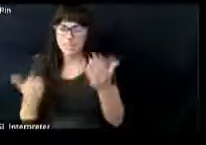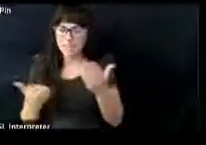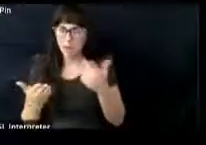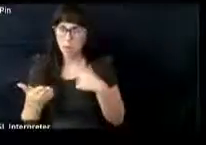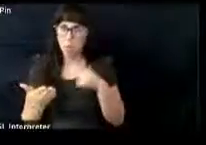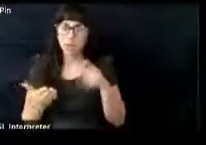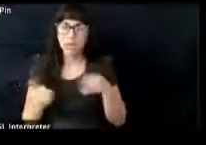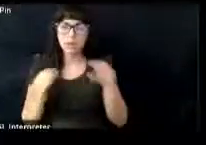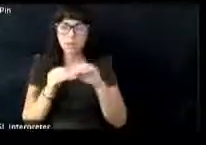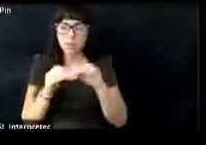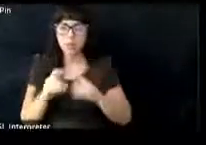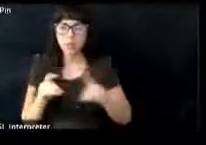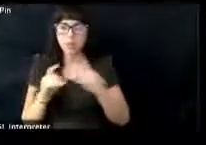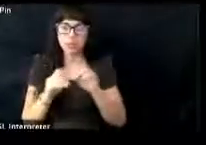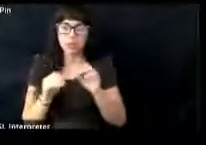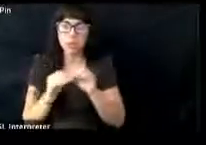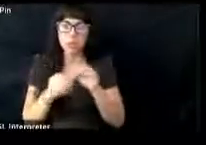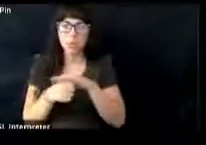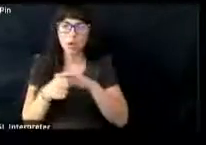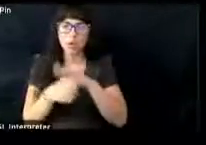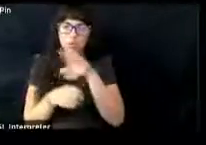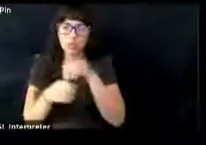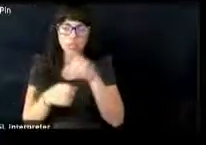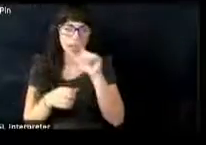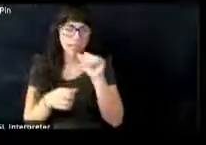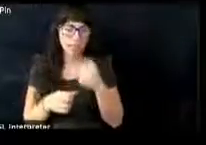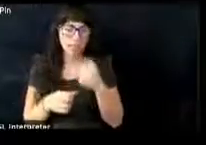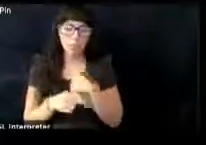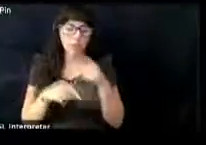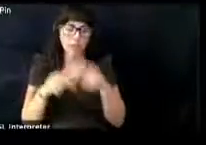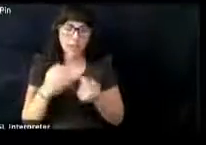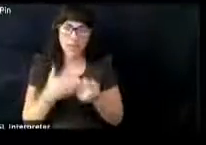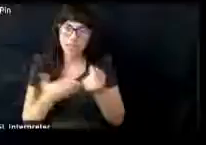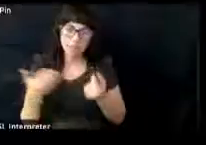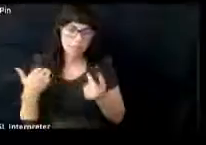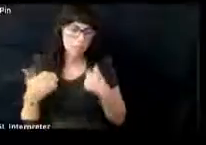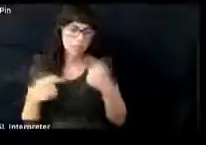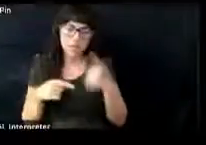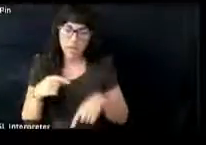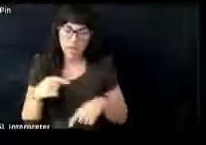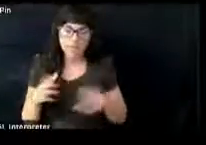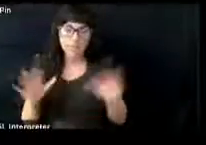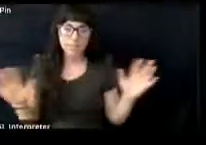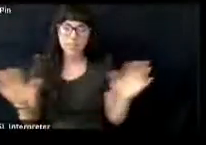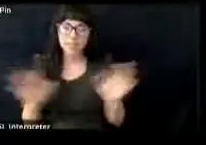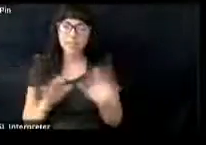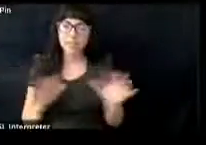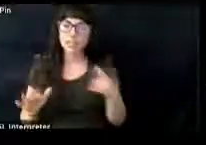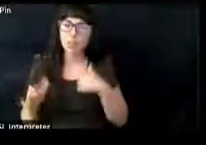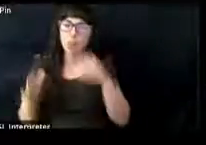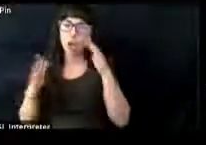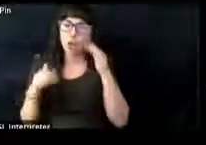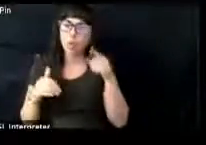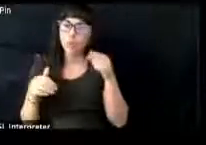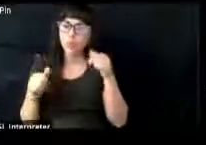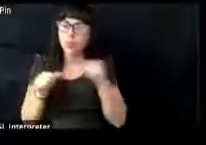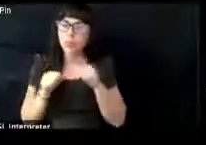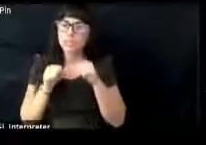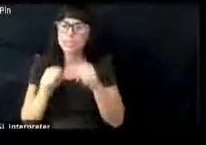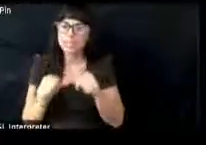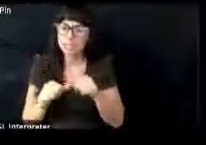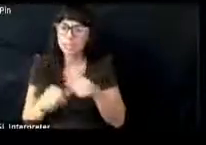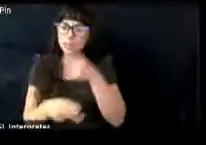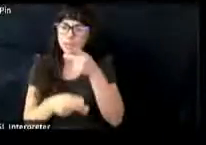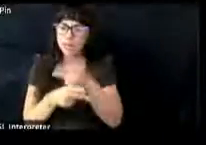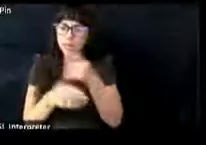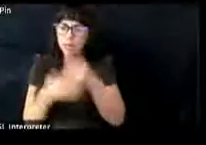Angeles County and not less. So I hope there is some effort to retain what we have in